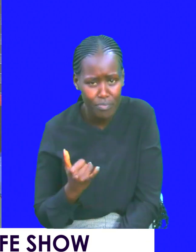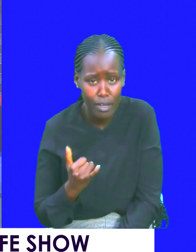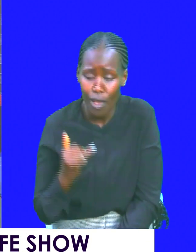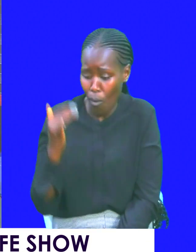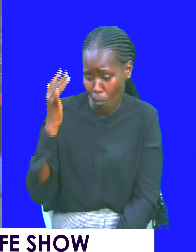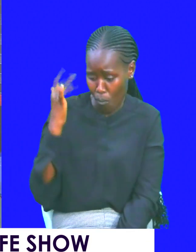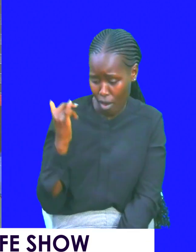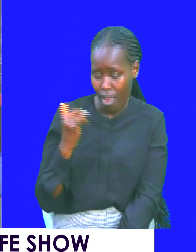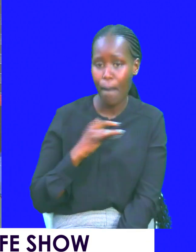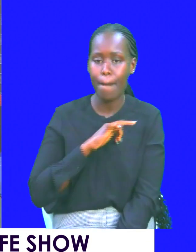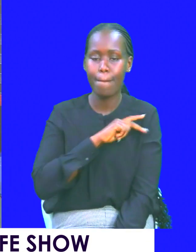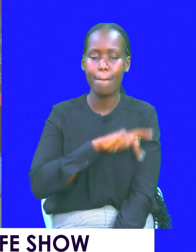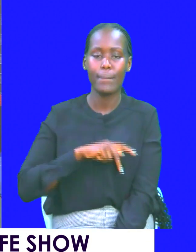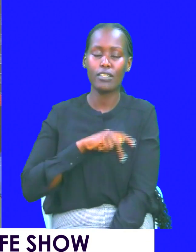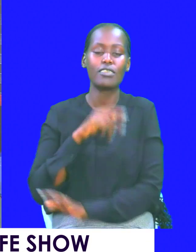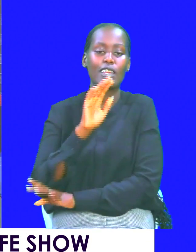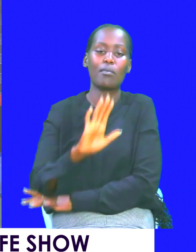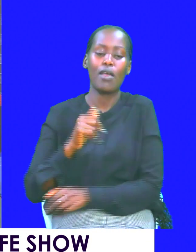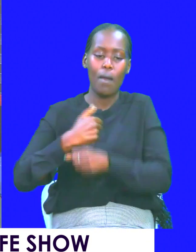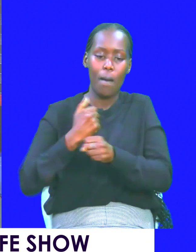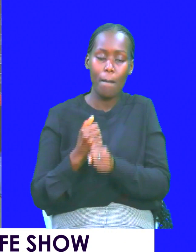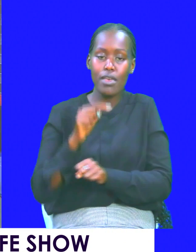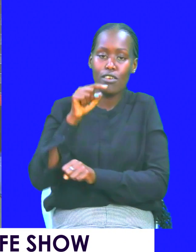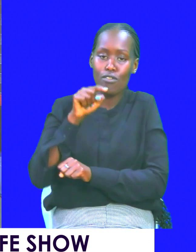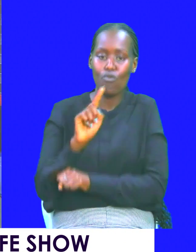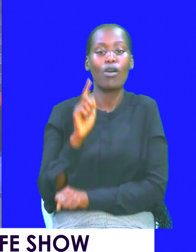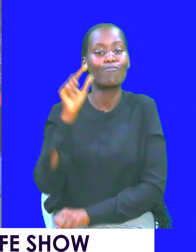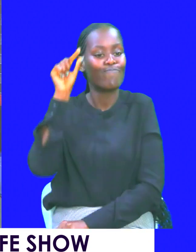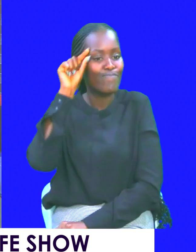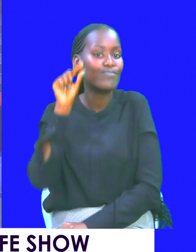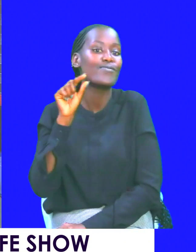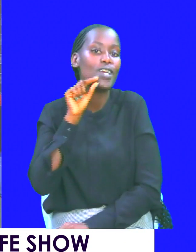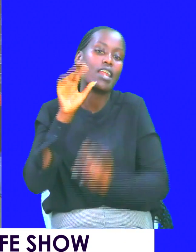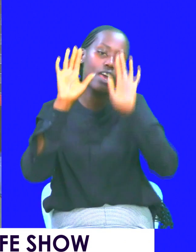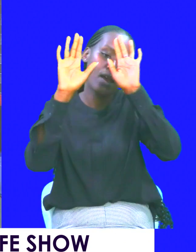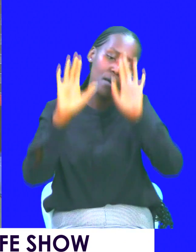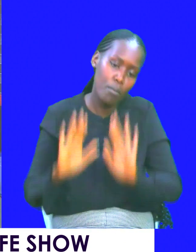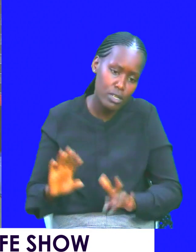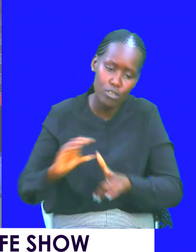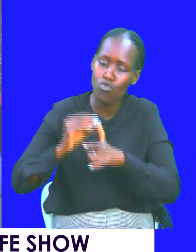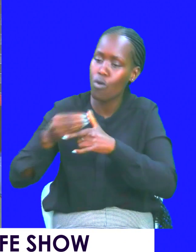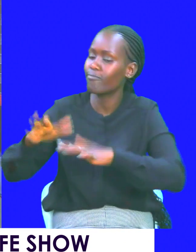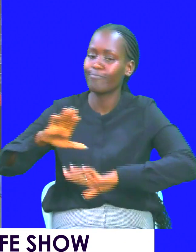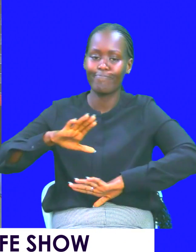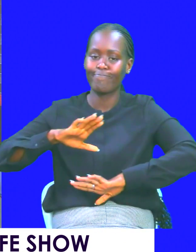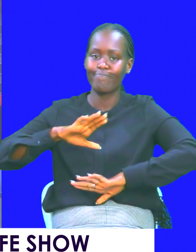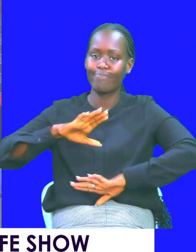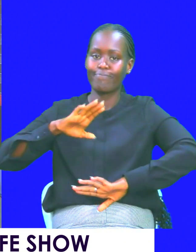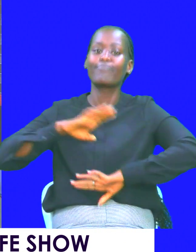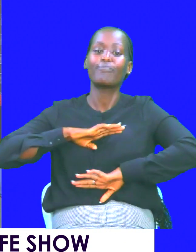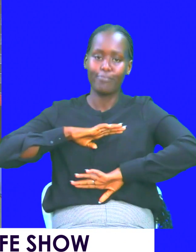personality will make your gender relevant or efficient, for lack of a better